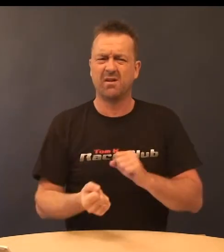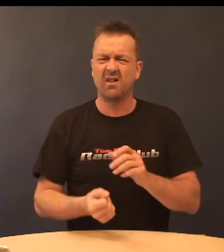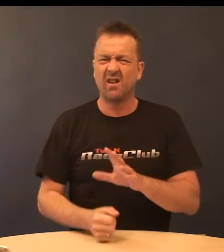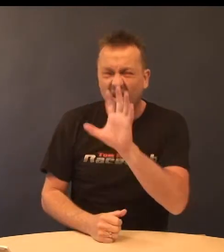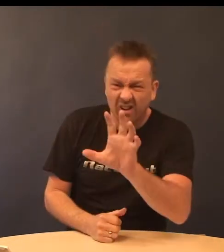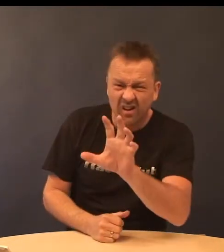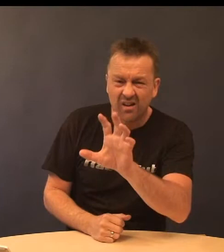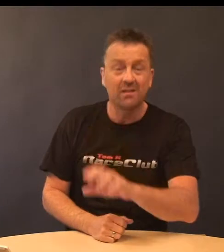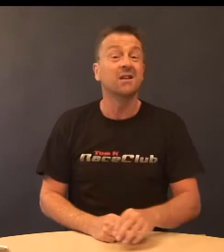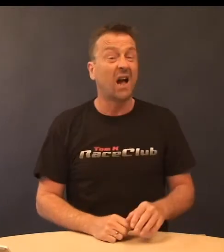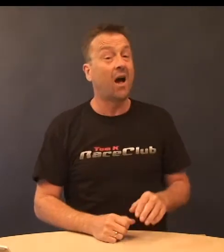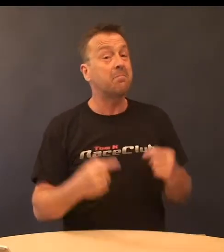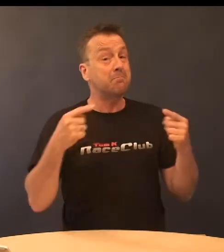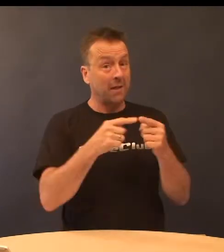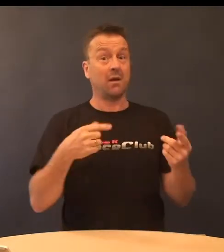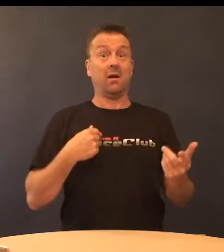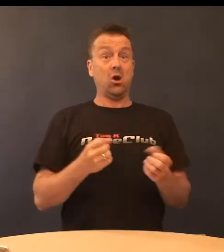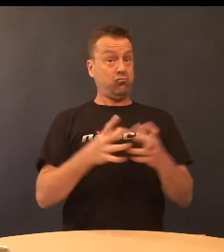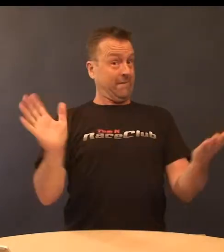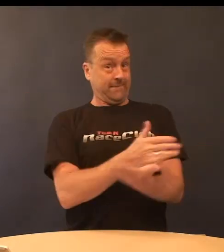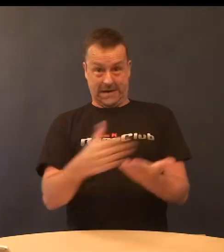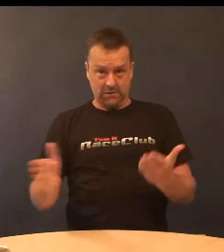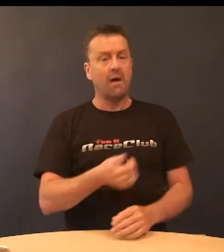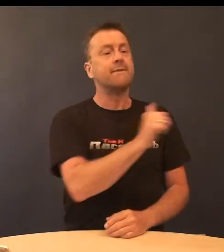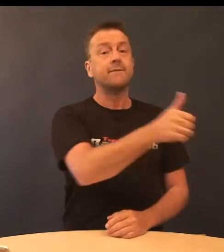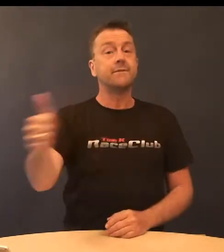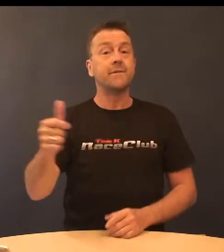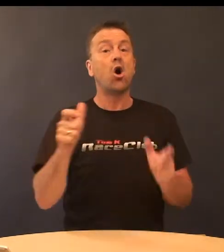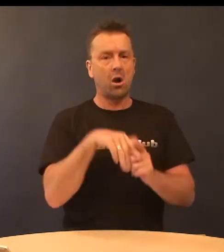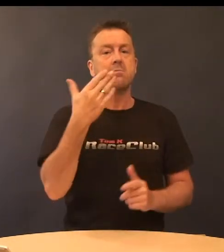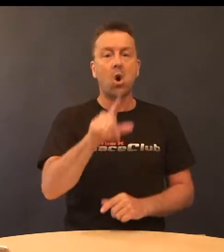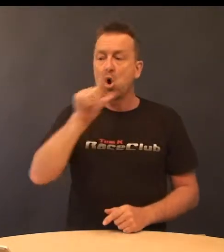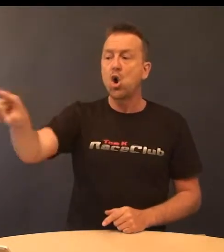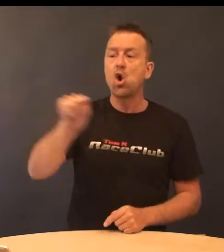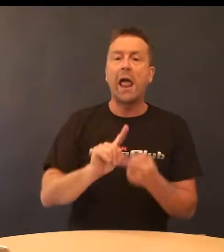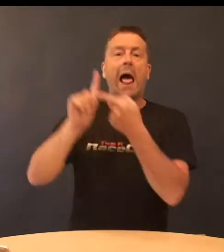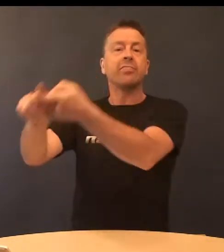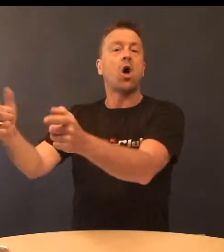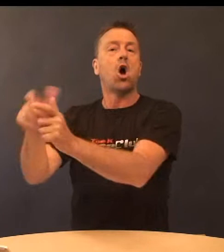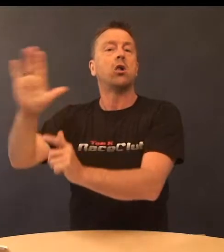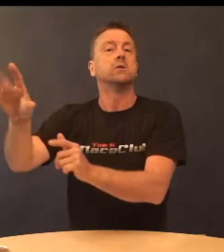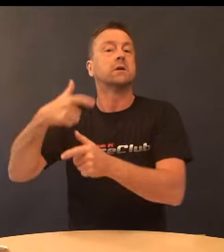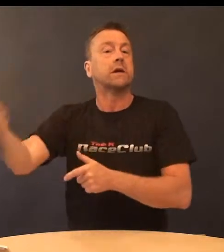car. Really? But at the end of development, each team can test the other's tyres.